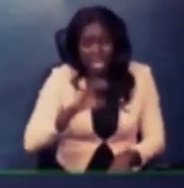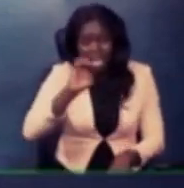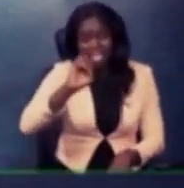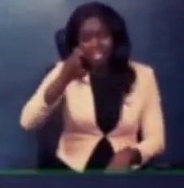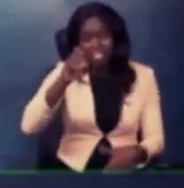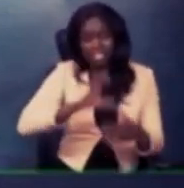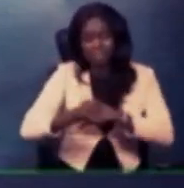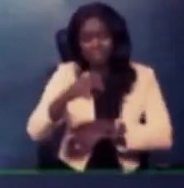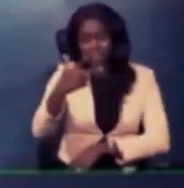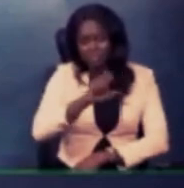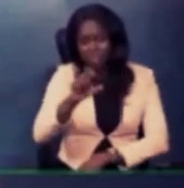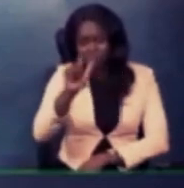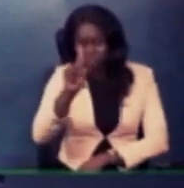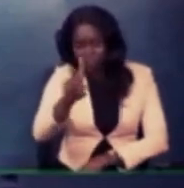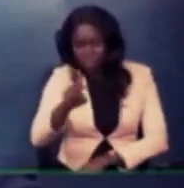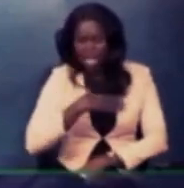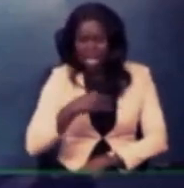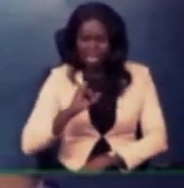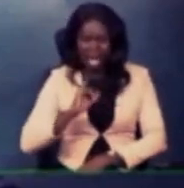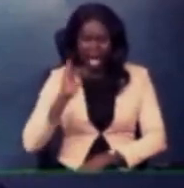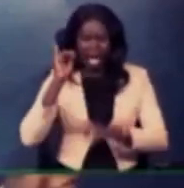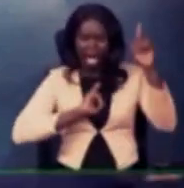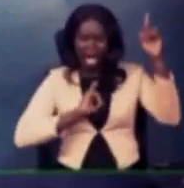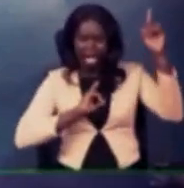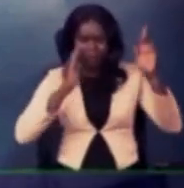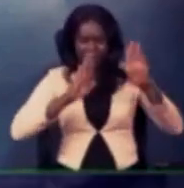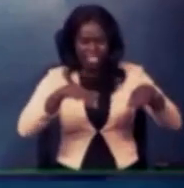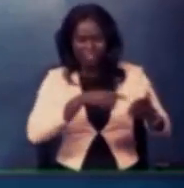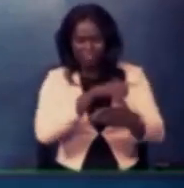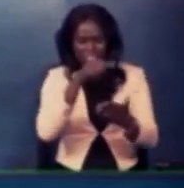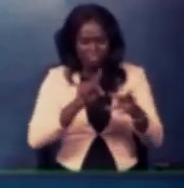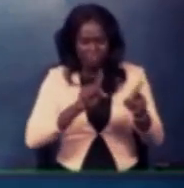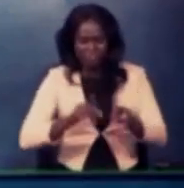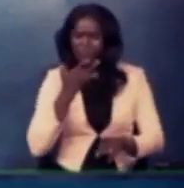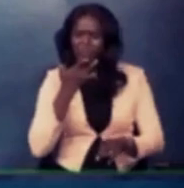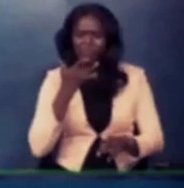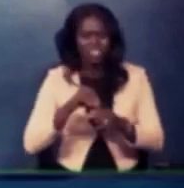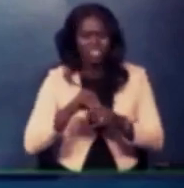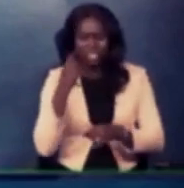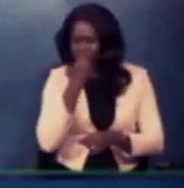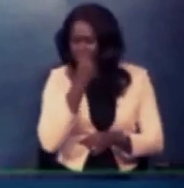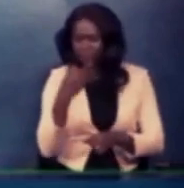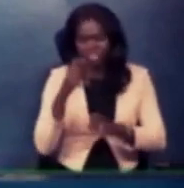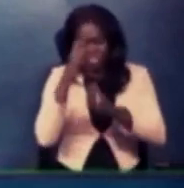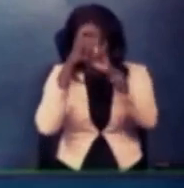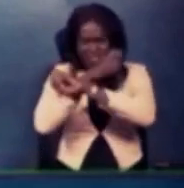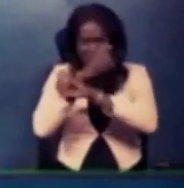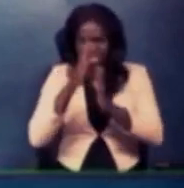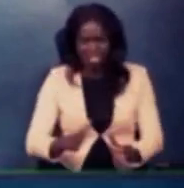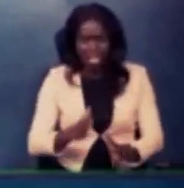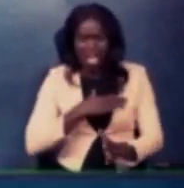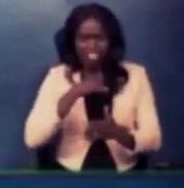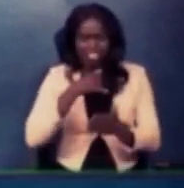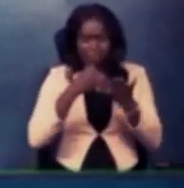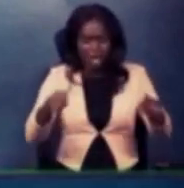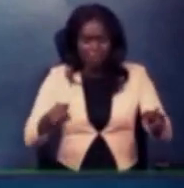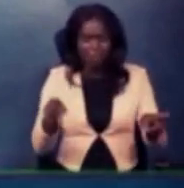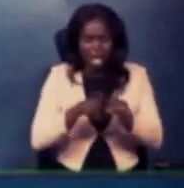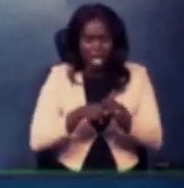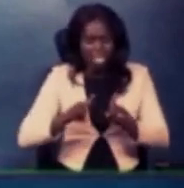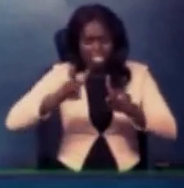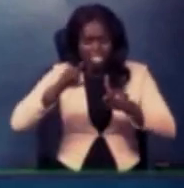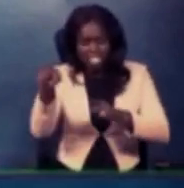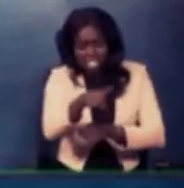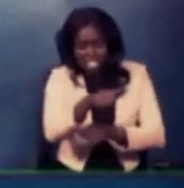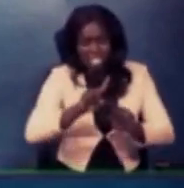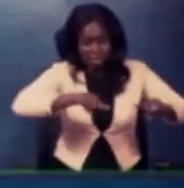Exodus 3:21, and I will give these people favor in the sight of the Egyptians, and it shall come to pass that as ye go, ye